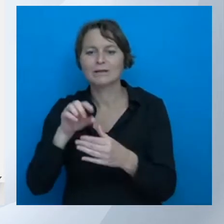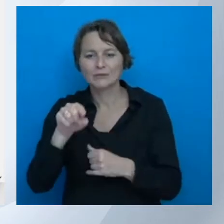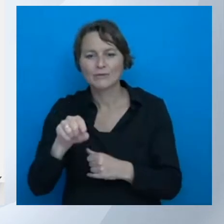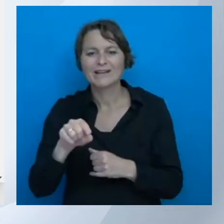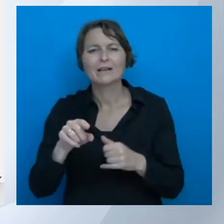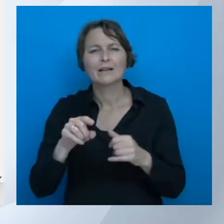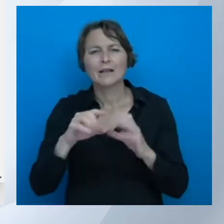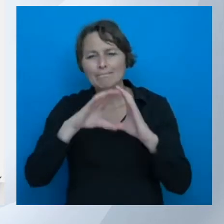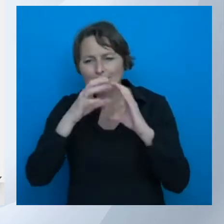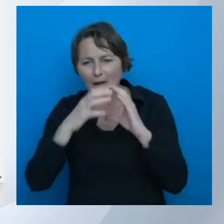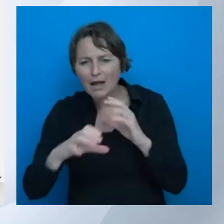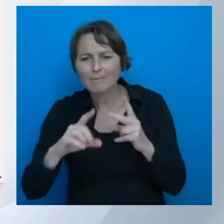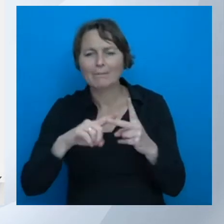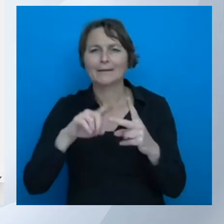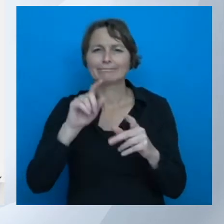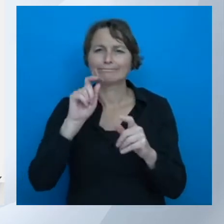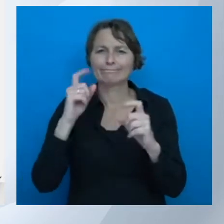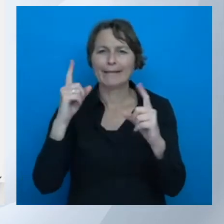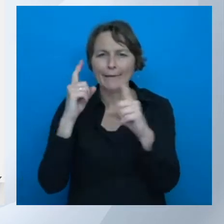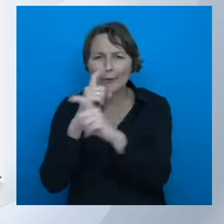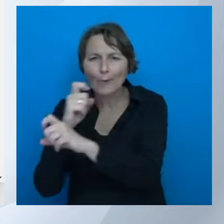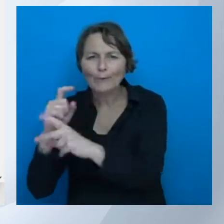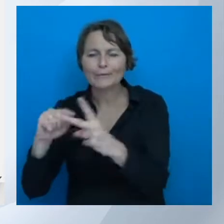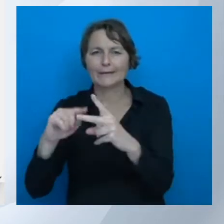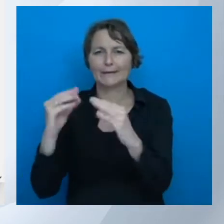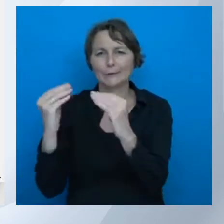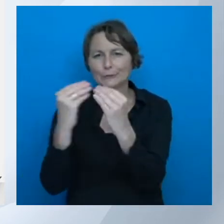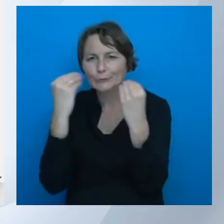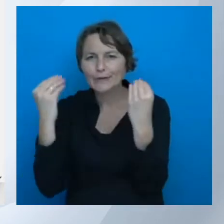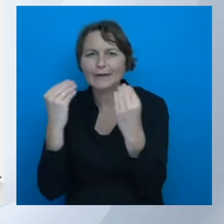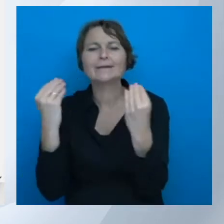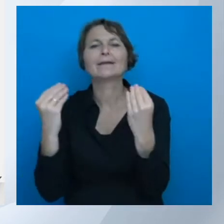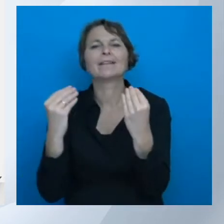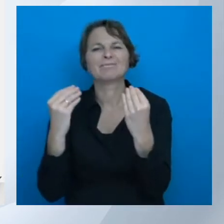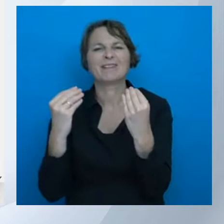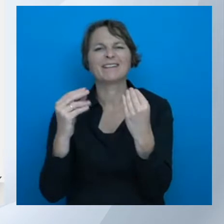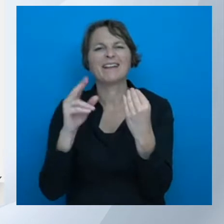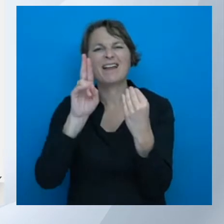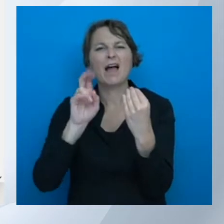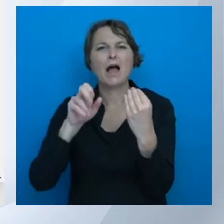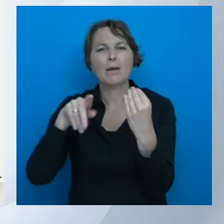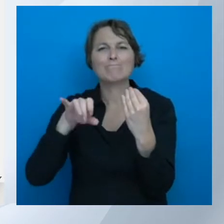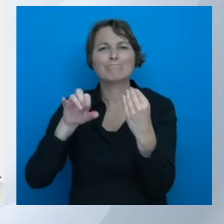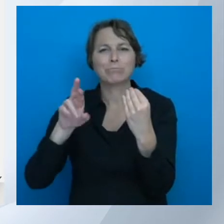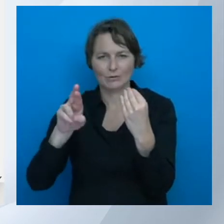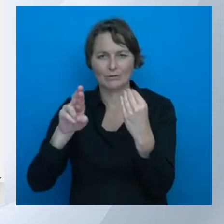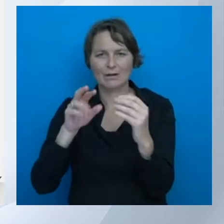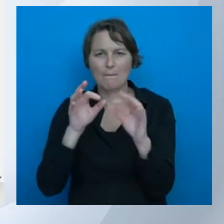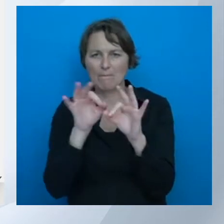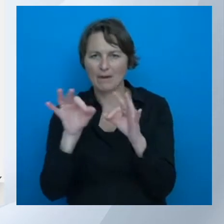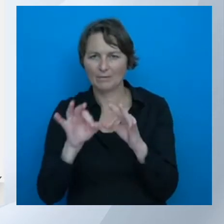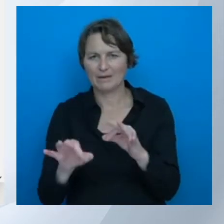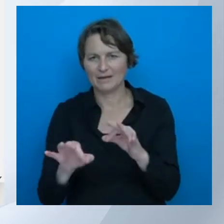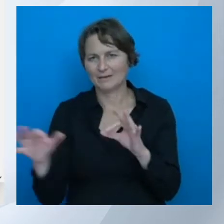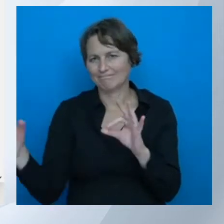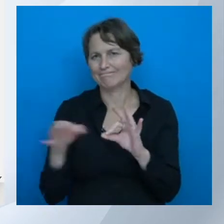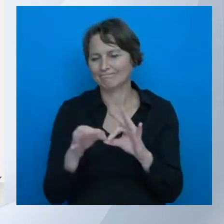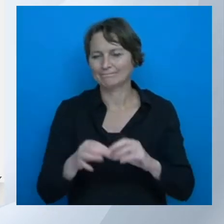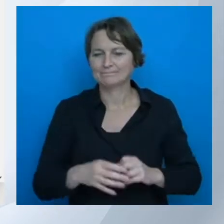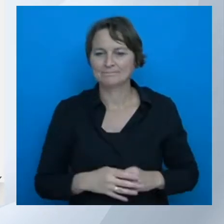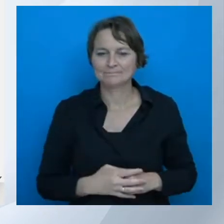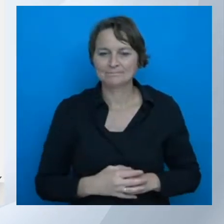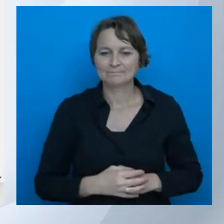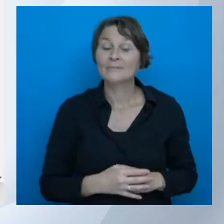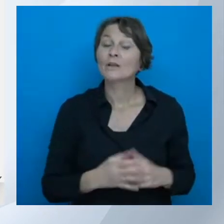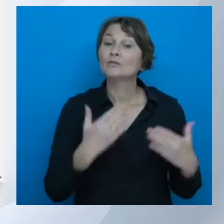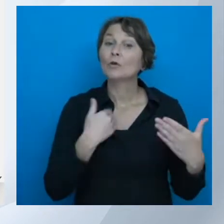the encoding, the training, and hyperparameter tuning as well behind the scenes. And for encoding, it